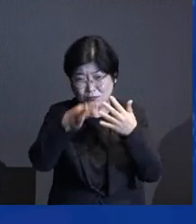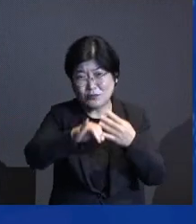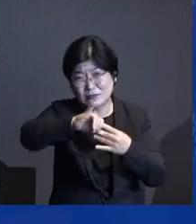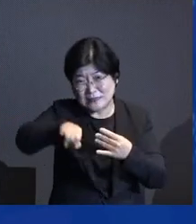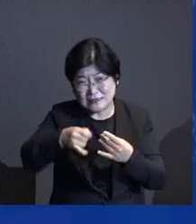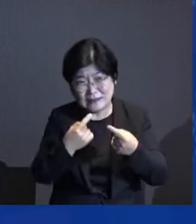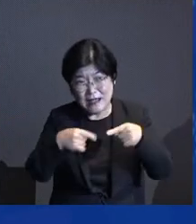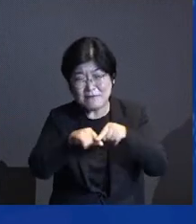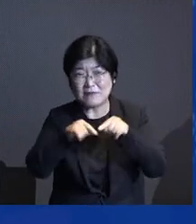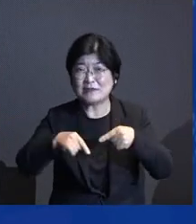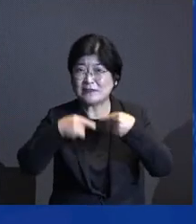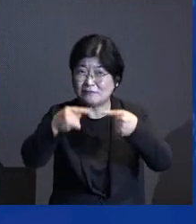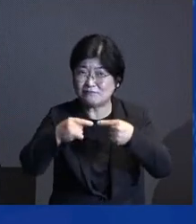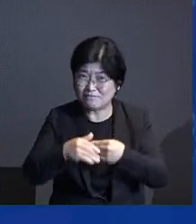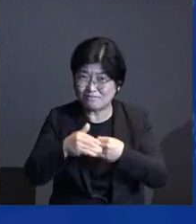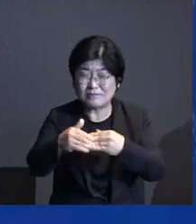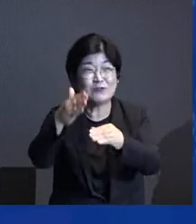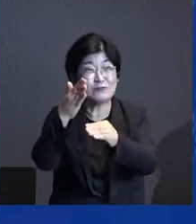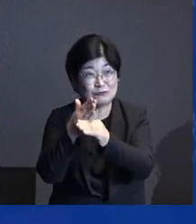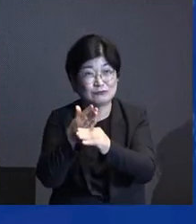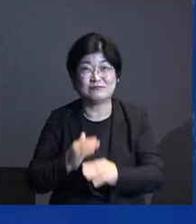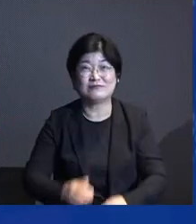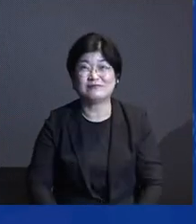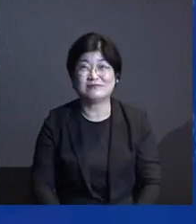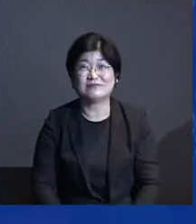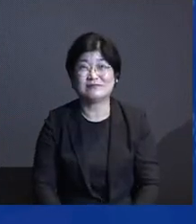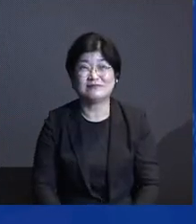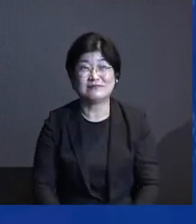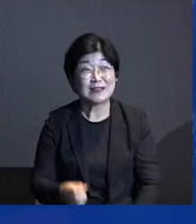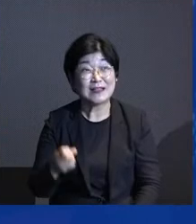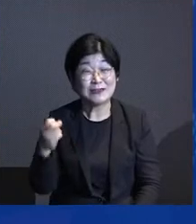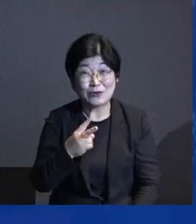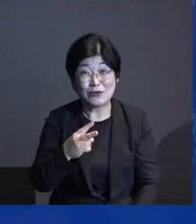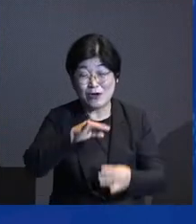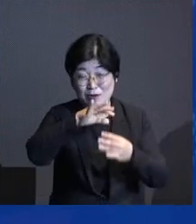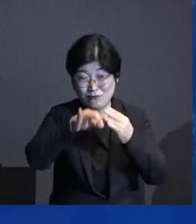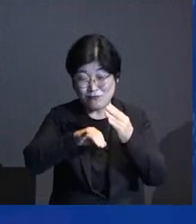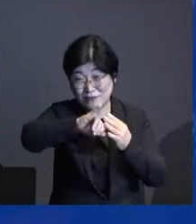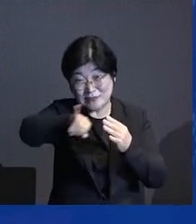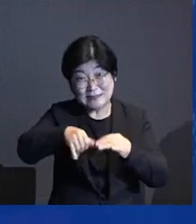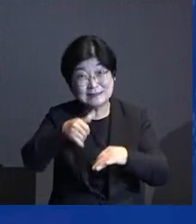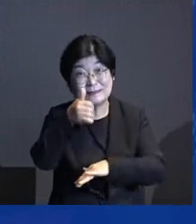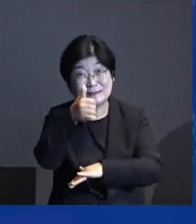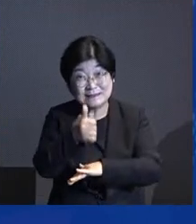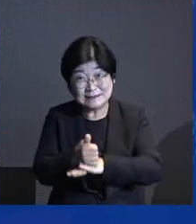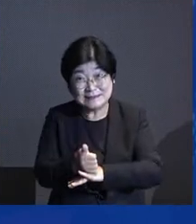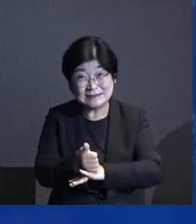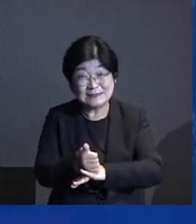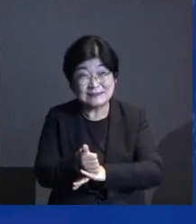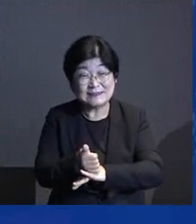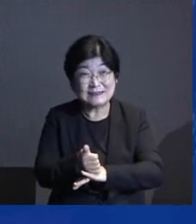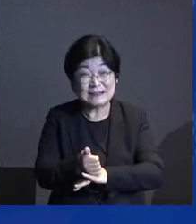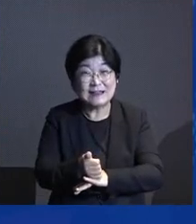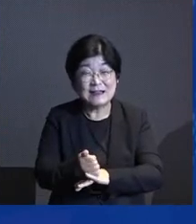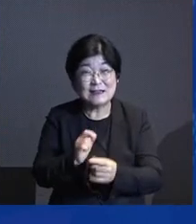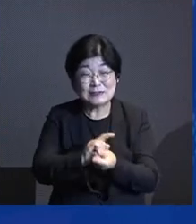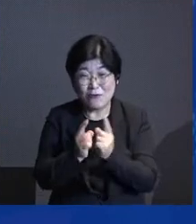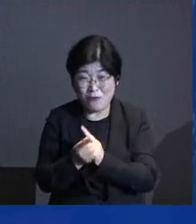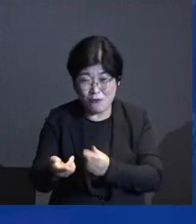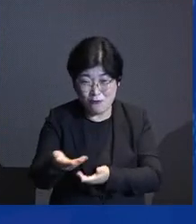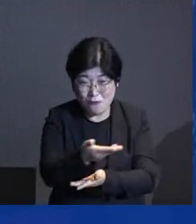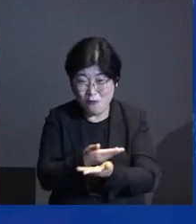older adults in projects and disseminating the project's results with the goal to bring scientific evidence to